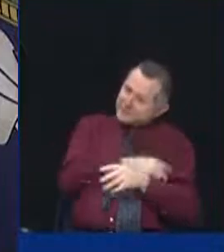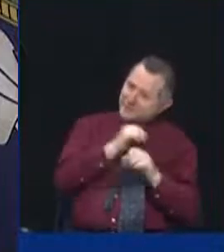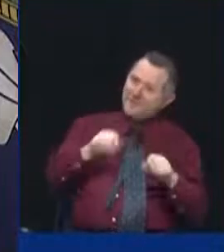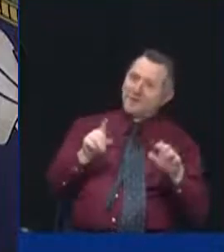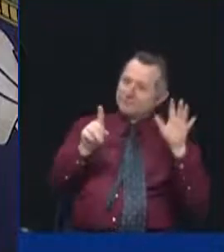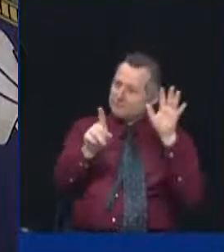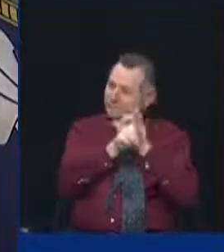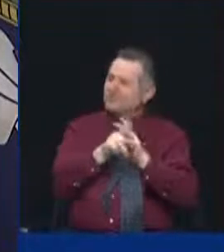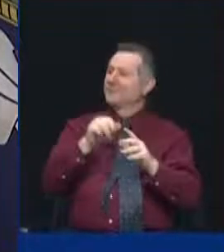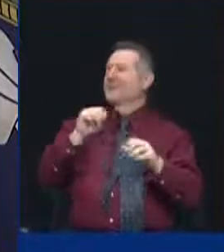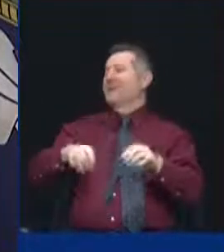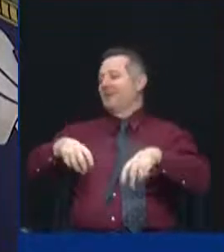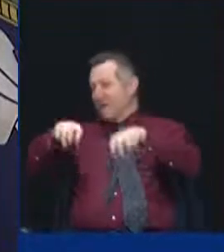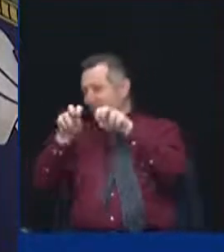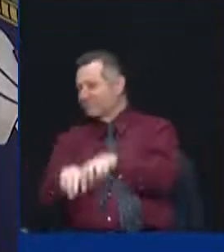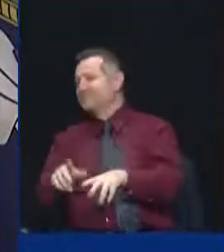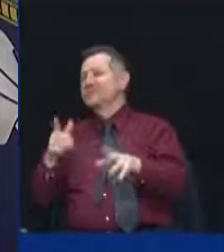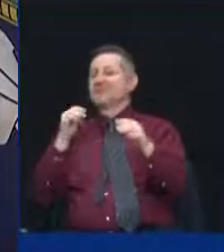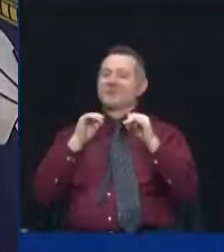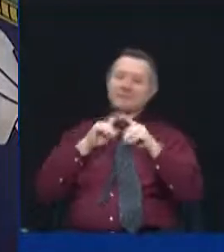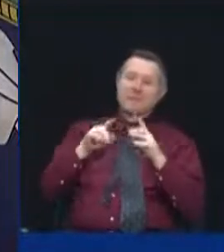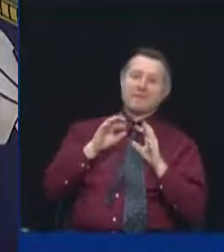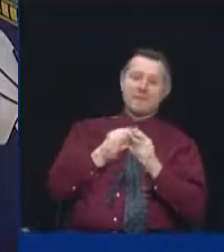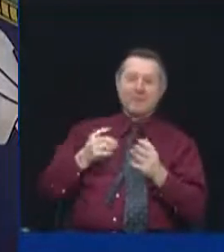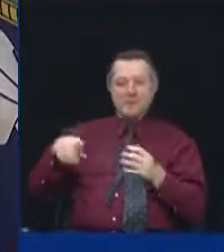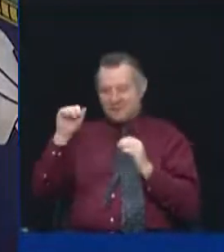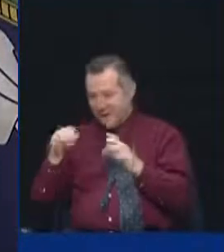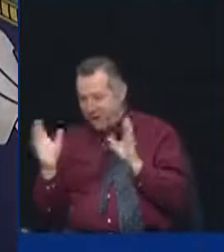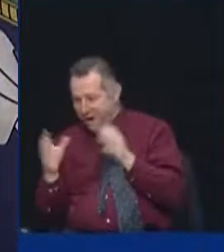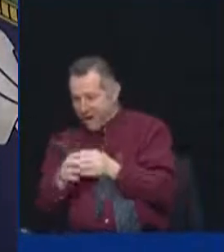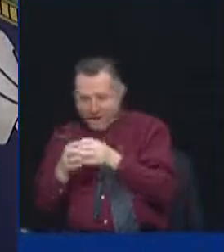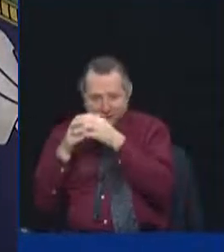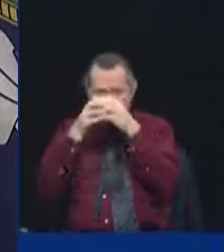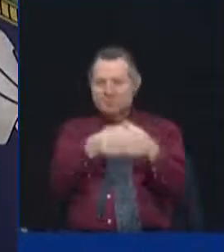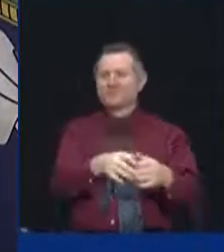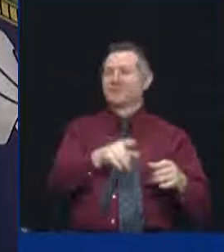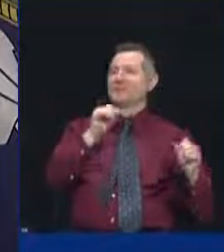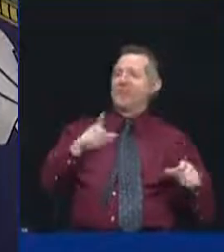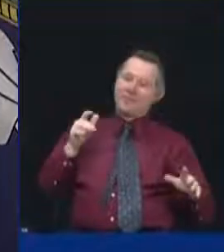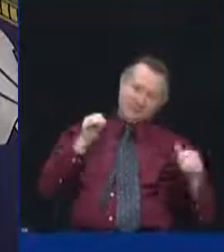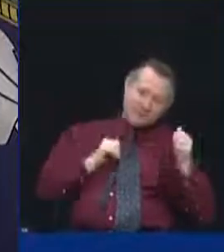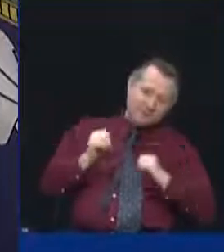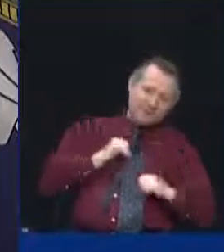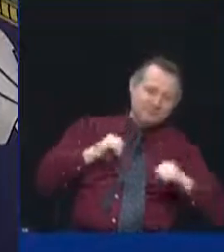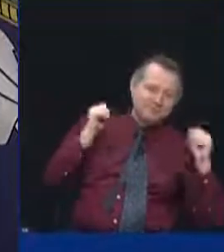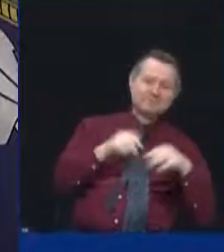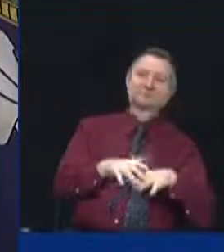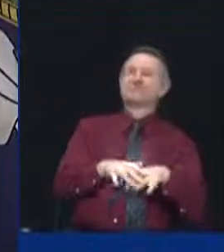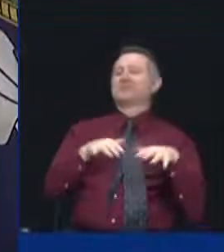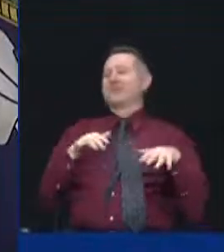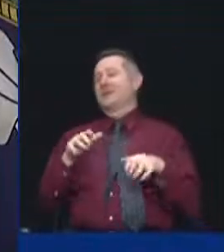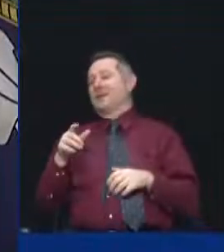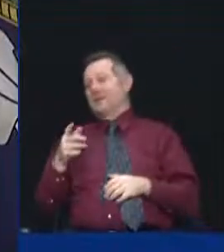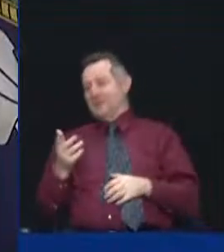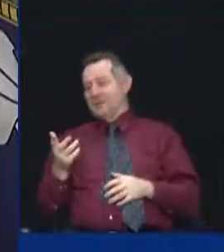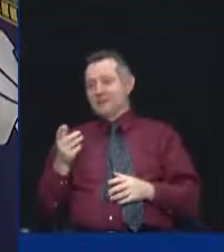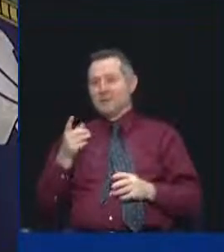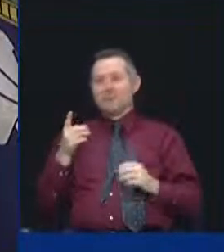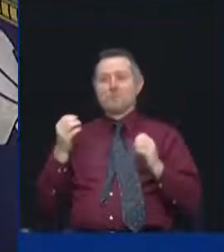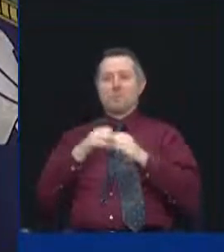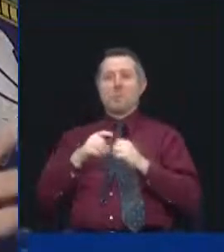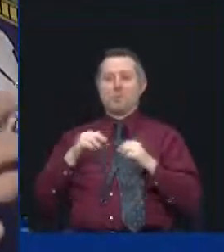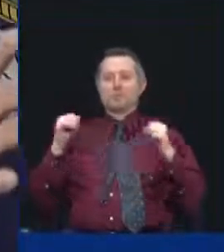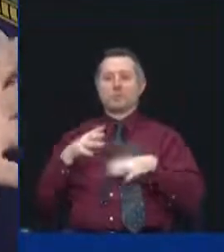buddies. You can bring your family to a ball game. You can go to a theater. You have more seats in a restaurant, and you